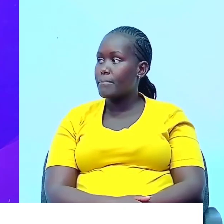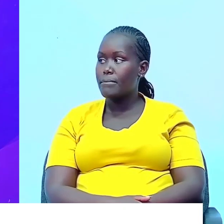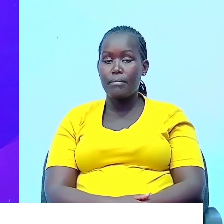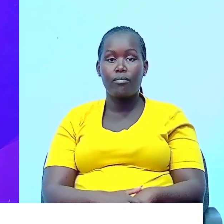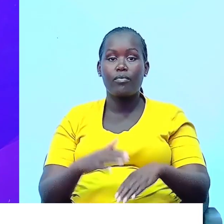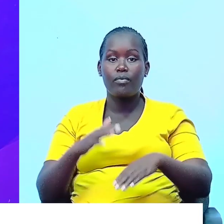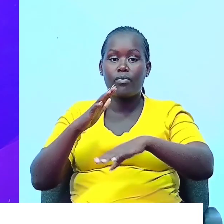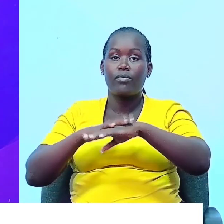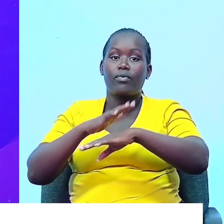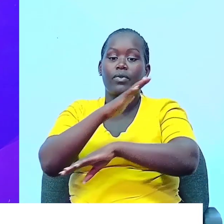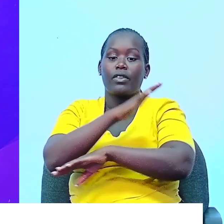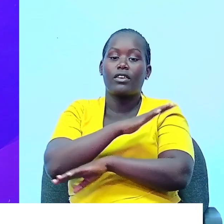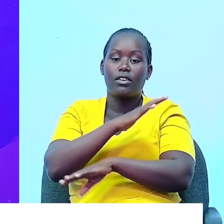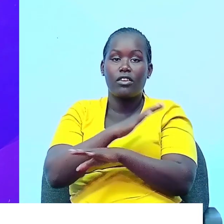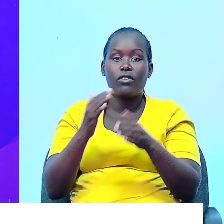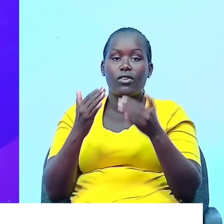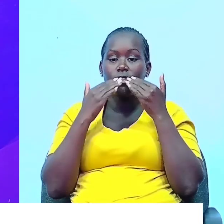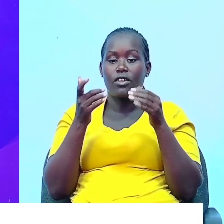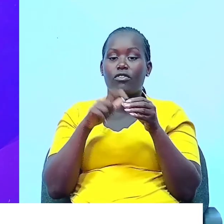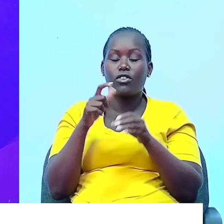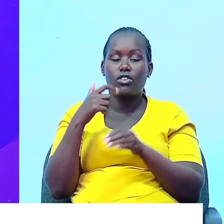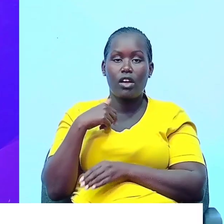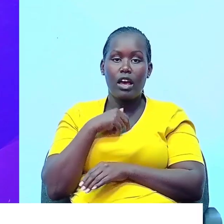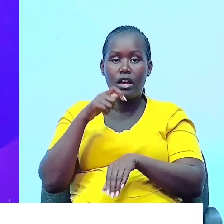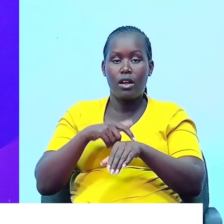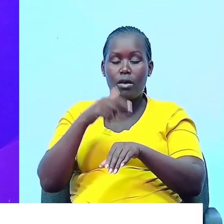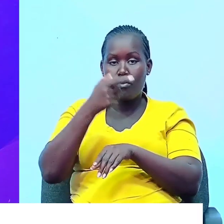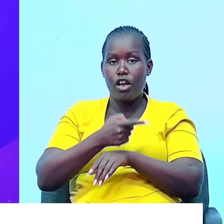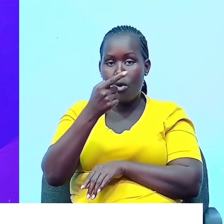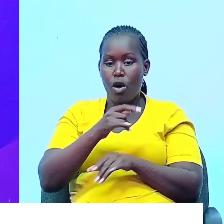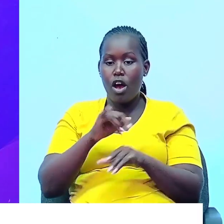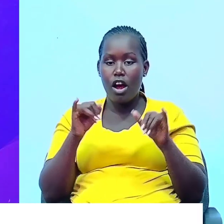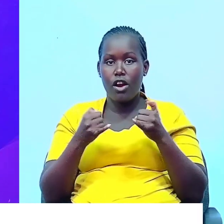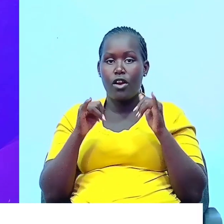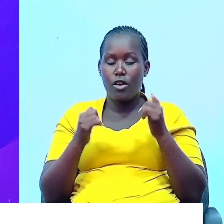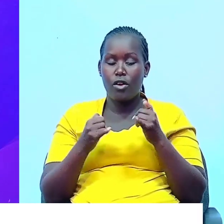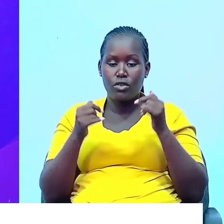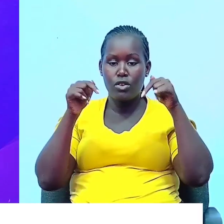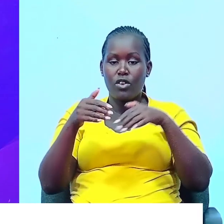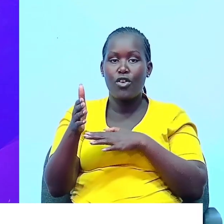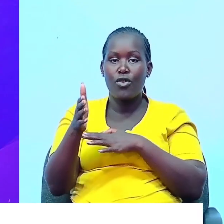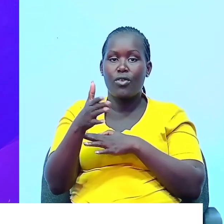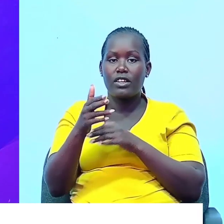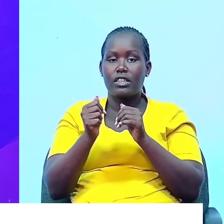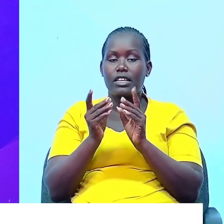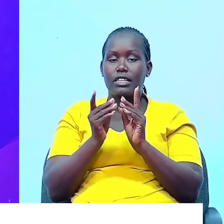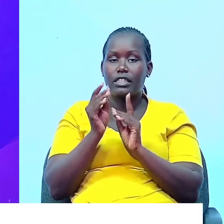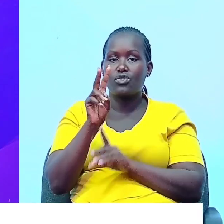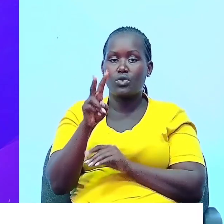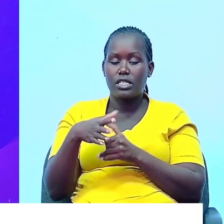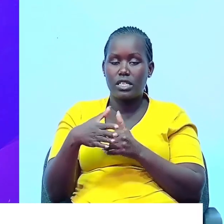Well, good afternoon. Thank you so much for joining us. Time for the 1 p.m. news. Today being on Thursday, the 29th of